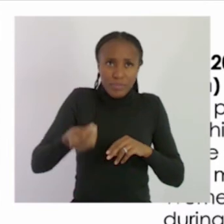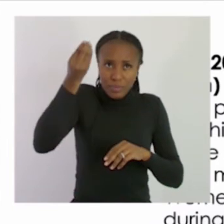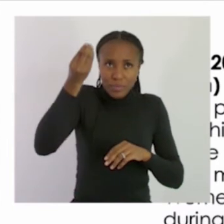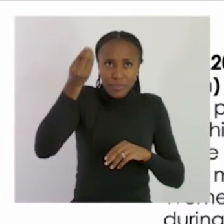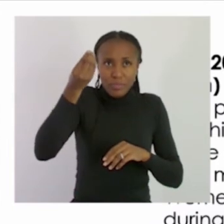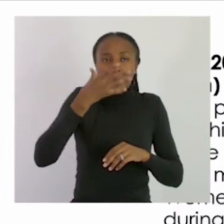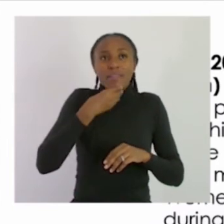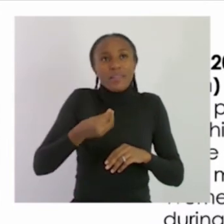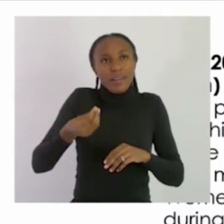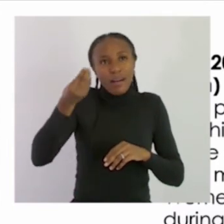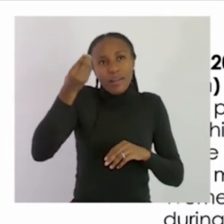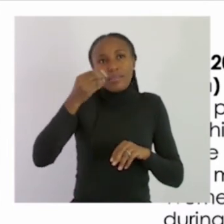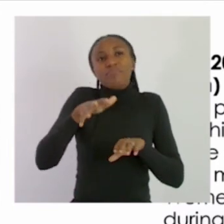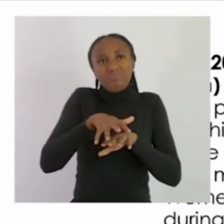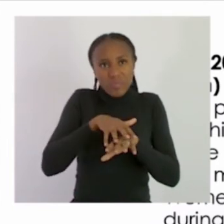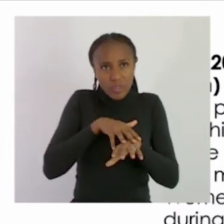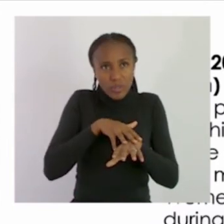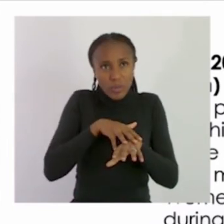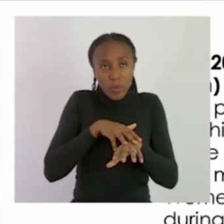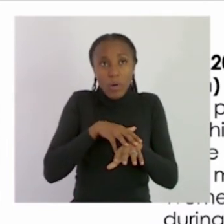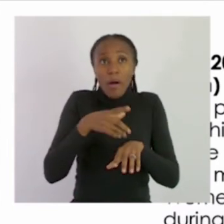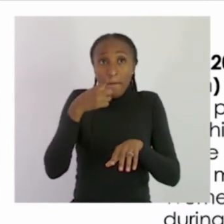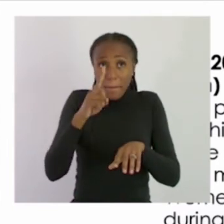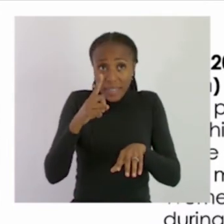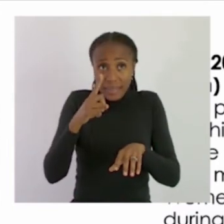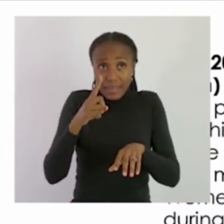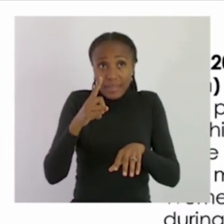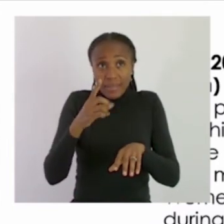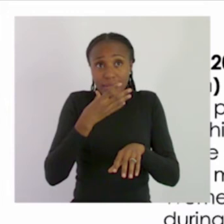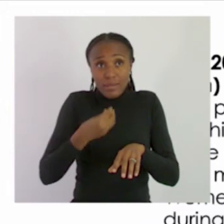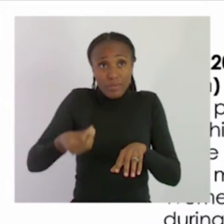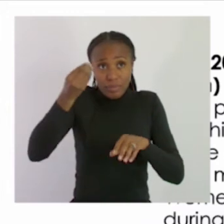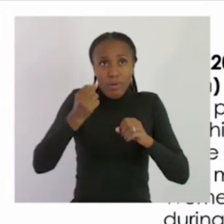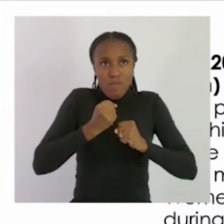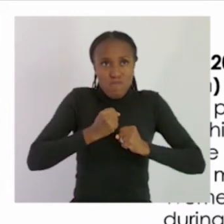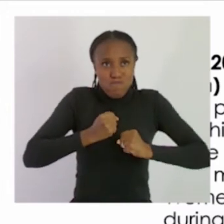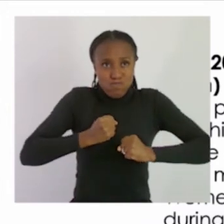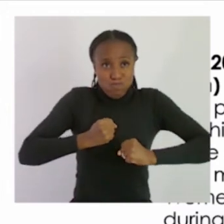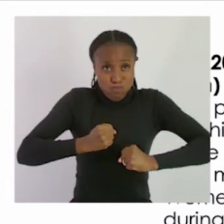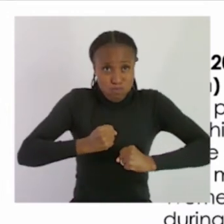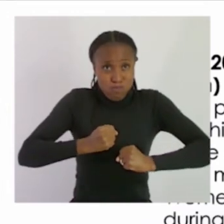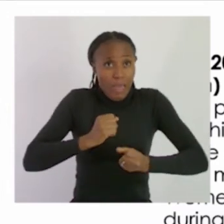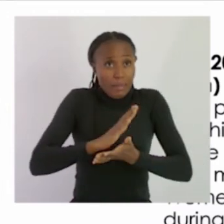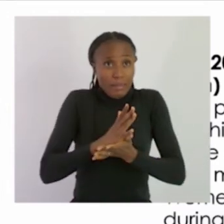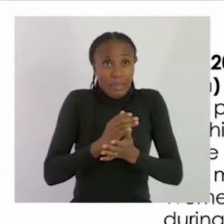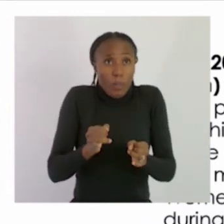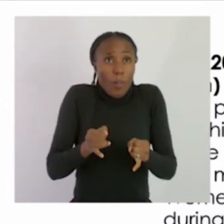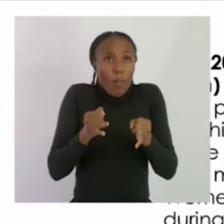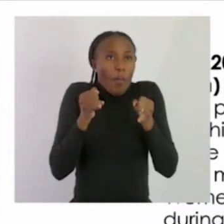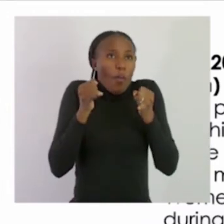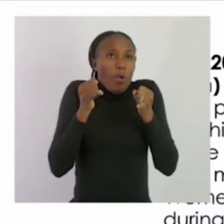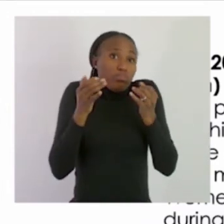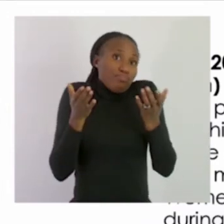adults gain weight. The only normally thing that change with them is the body size. Either become bigger, a little bit